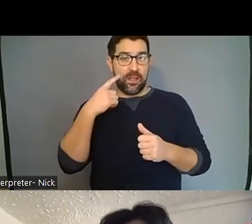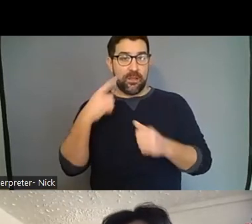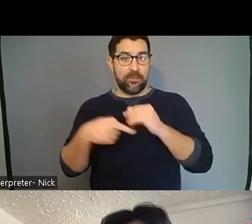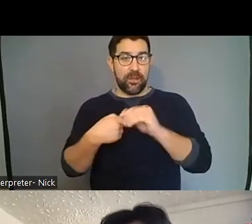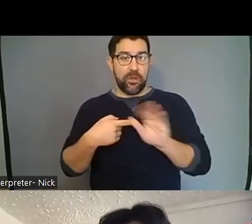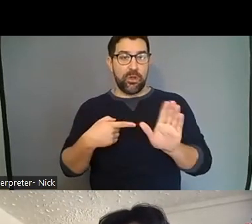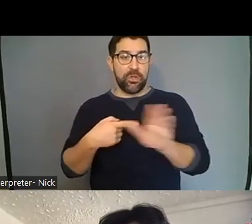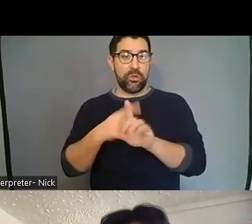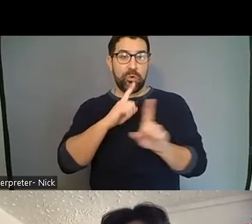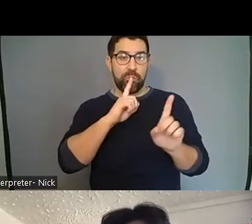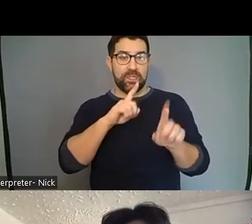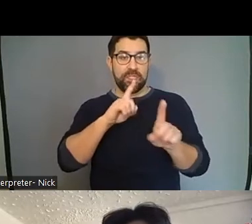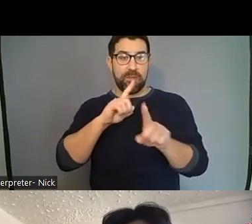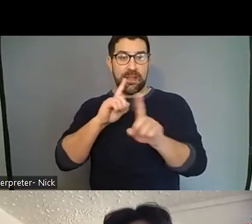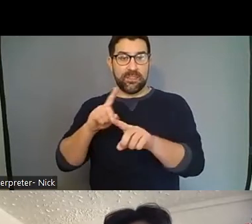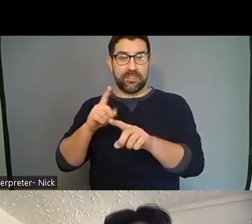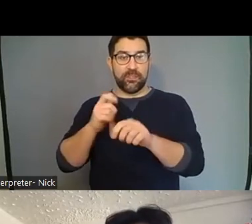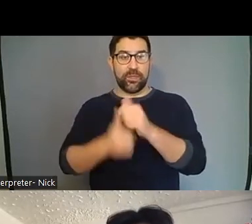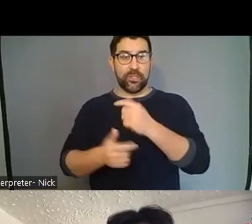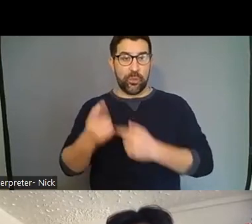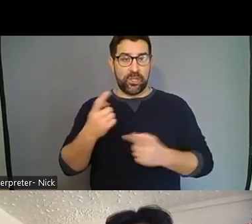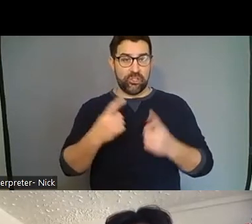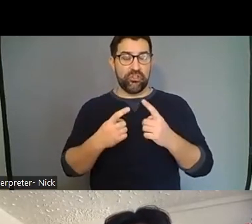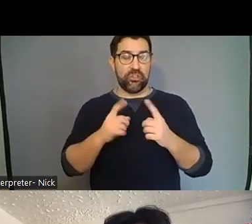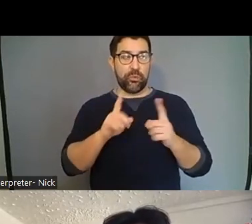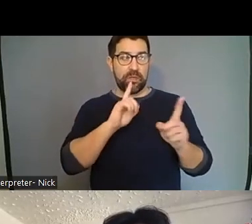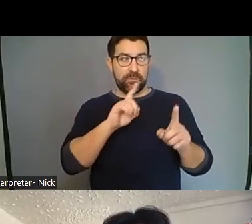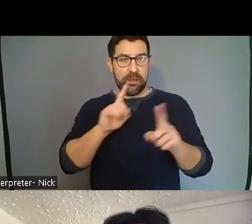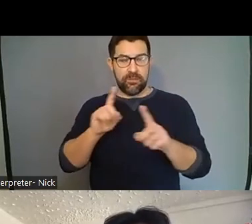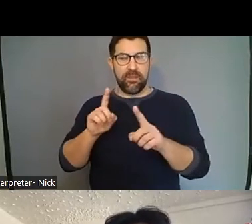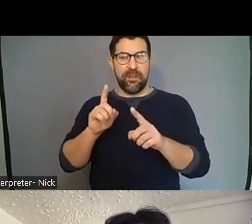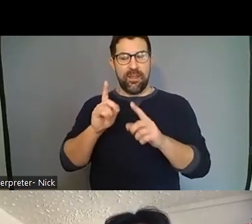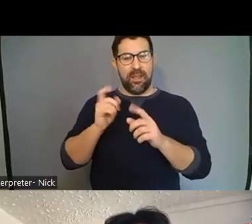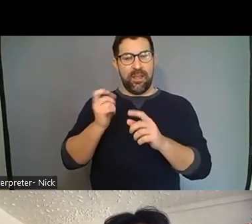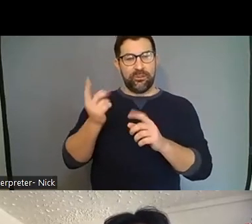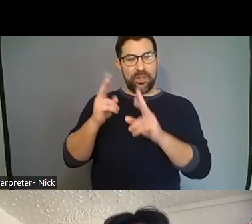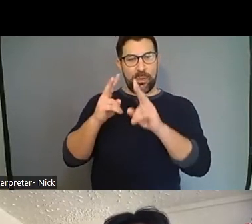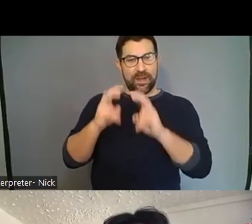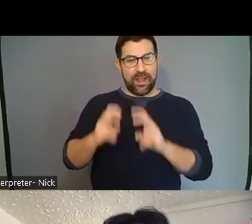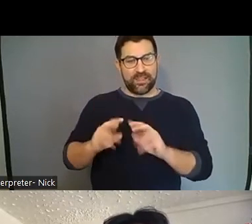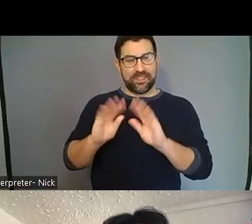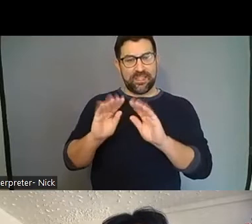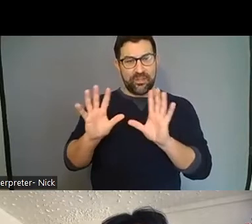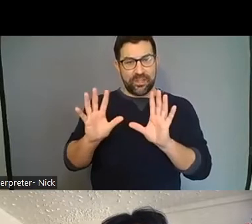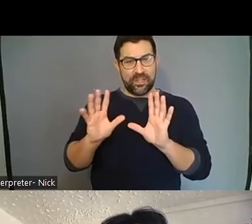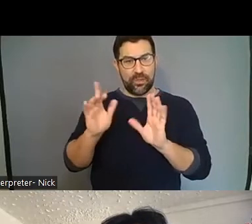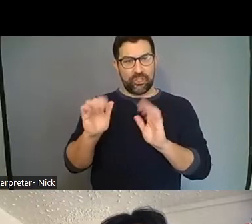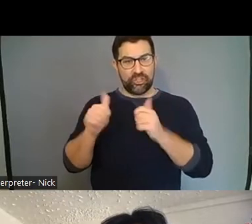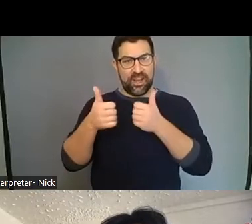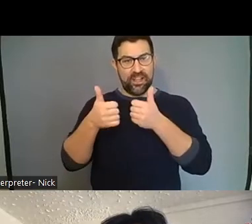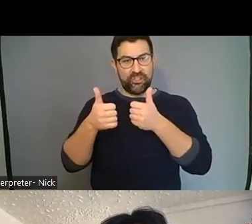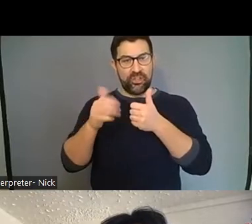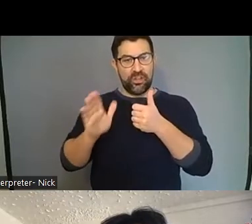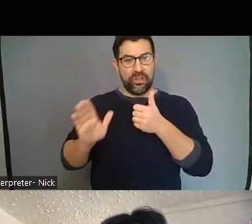to each question, I can see that analysis really clearly, a challenge that